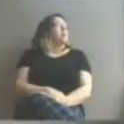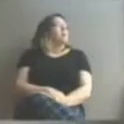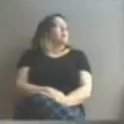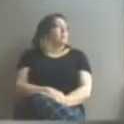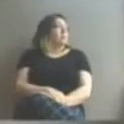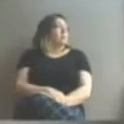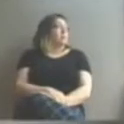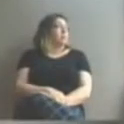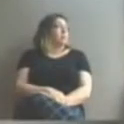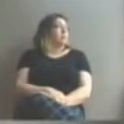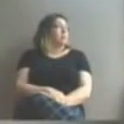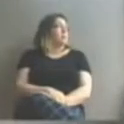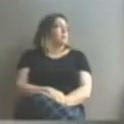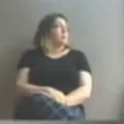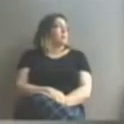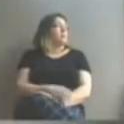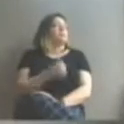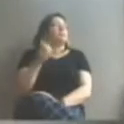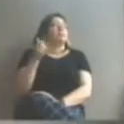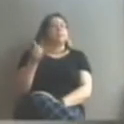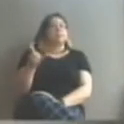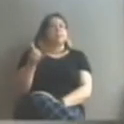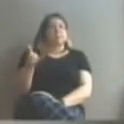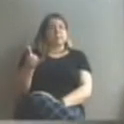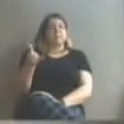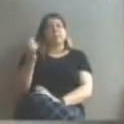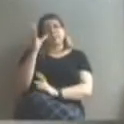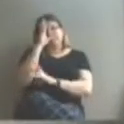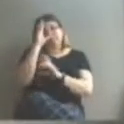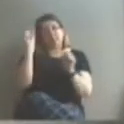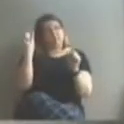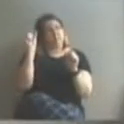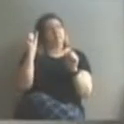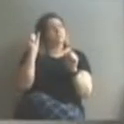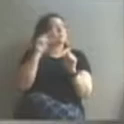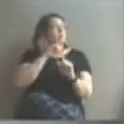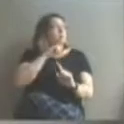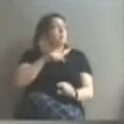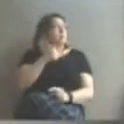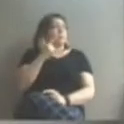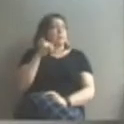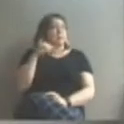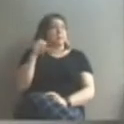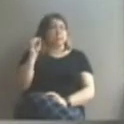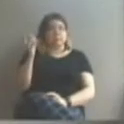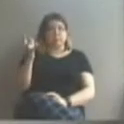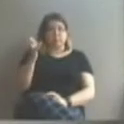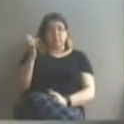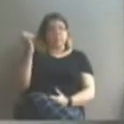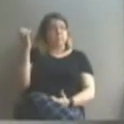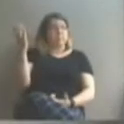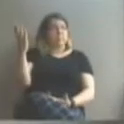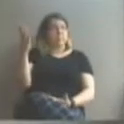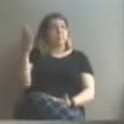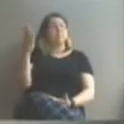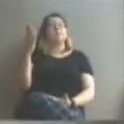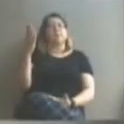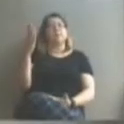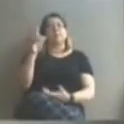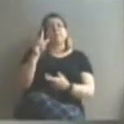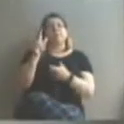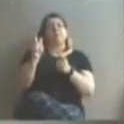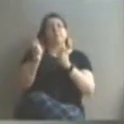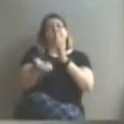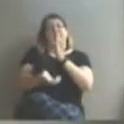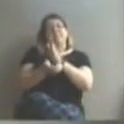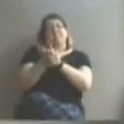At this time, it will go into the superintendent's report. However, Member Geese, you would like to make a motion? Yes, I'd like to make a motion to amend the